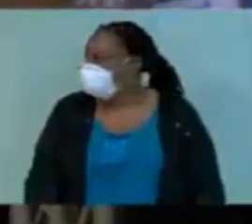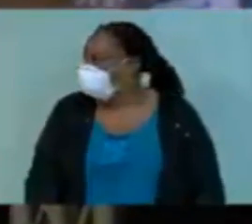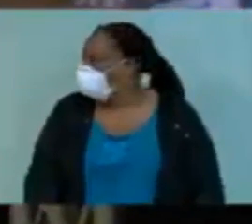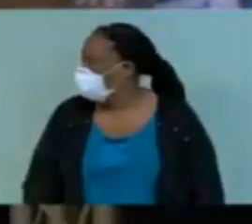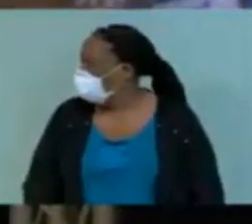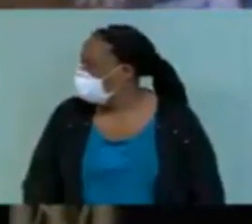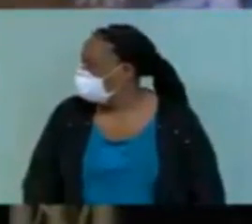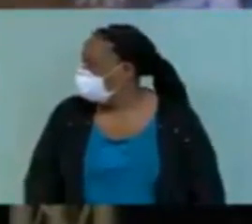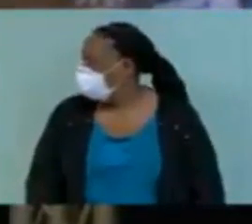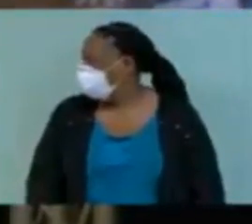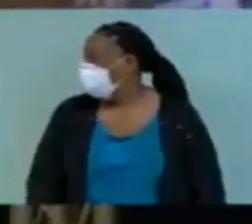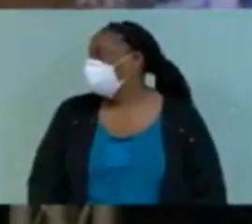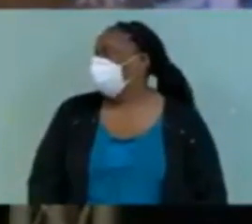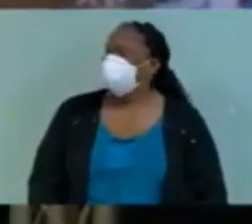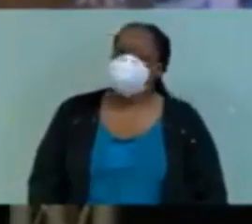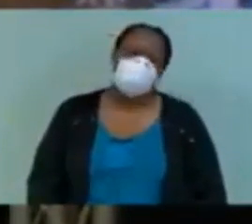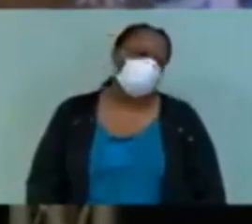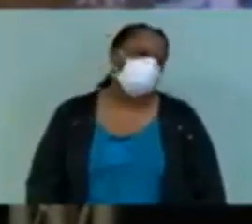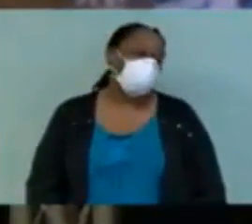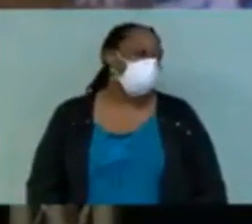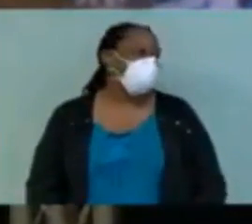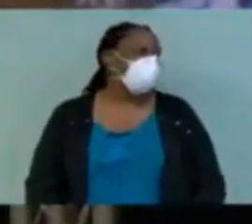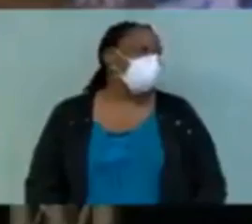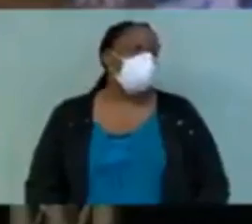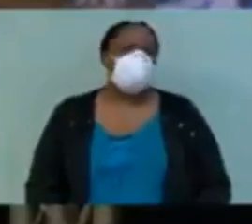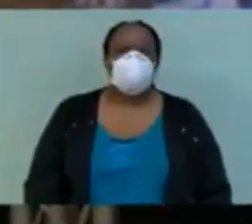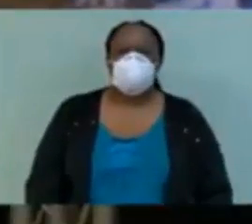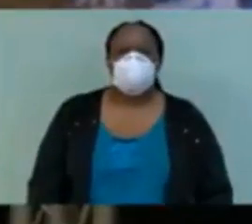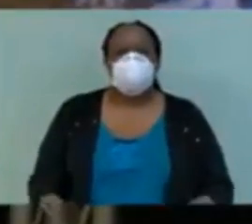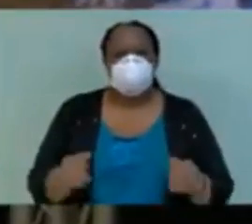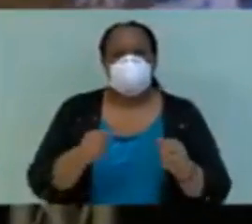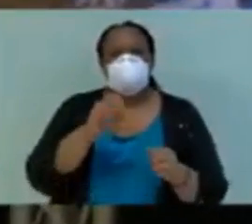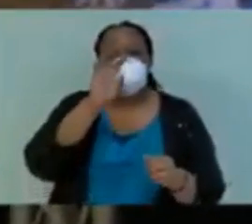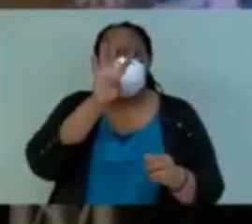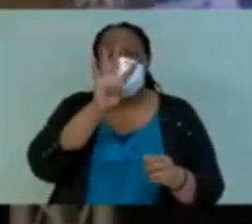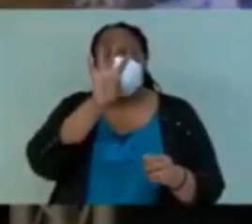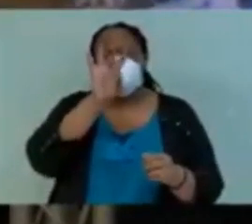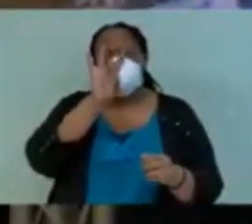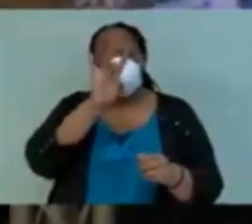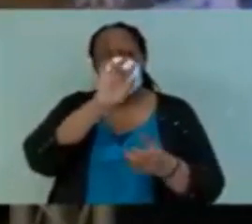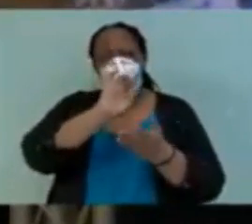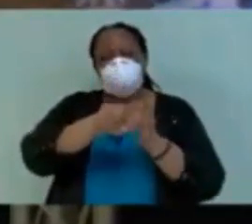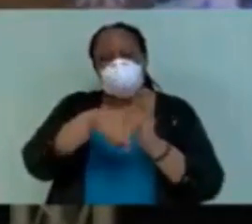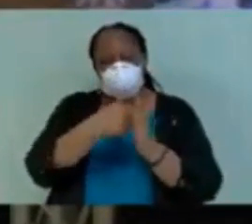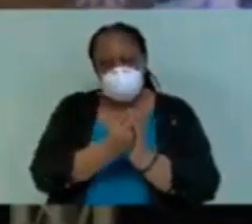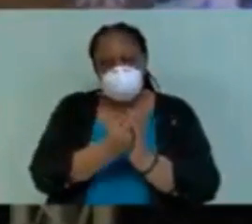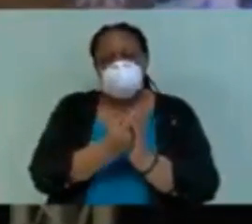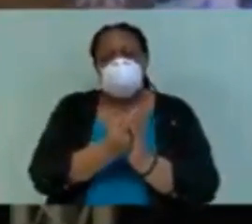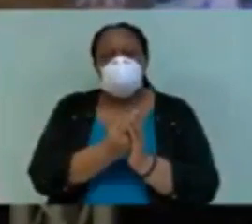given a meal by the police, or is the family allowed to bring them a meal?